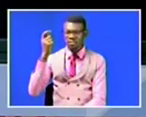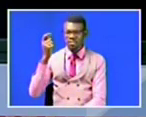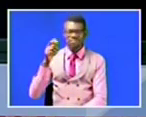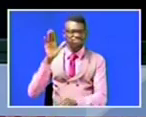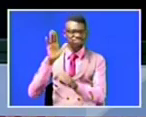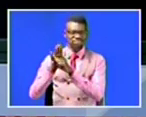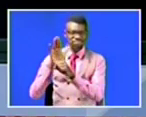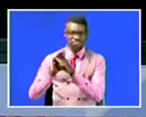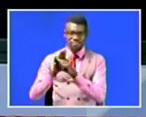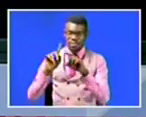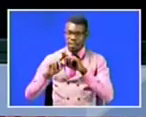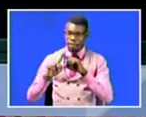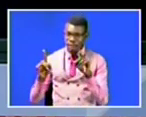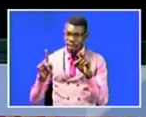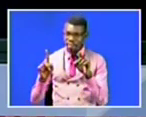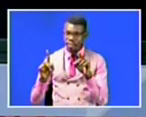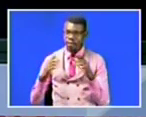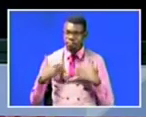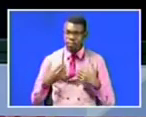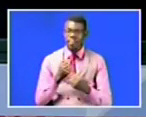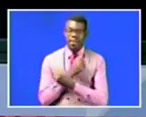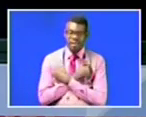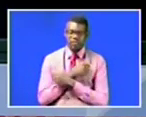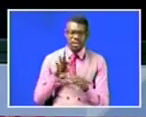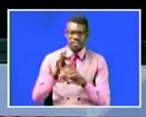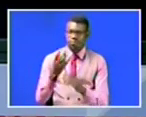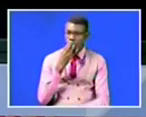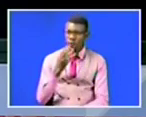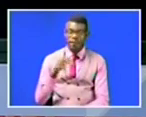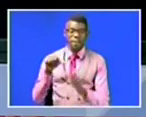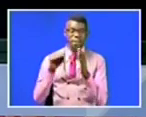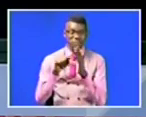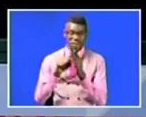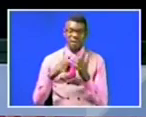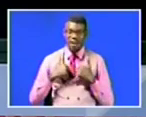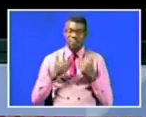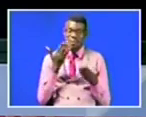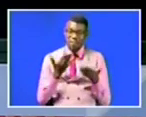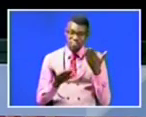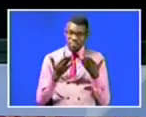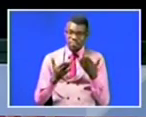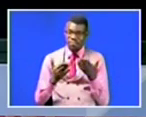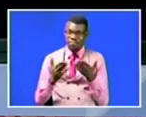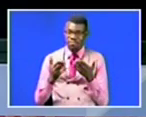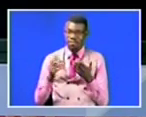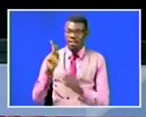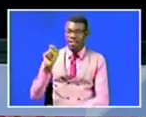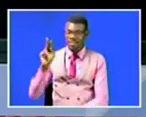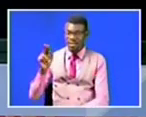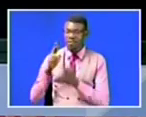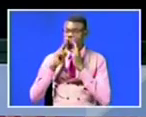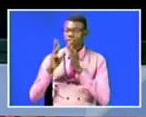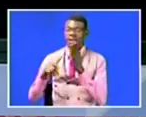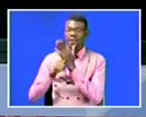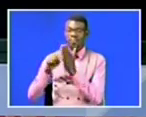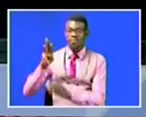the love for that hot beverage could be catastrophic. Or is it? KTN's Willy Lusige tells us more